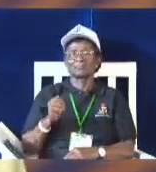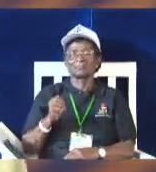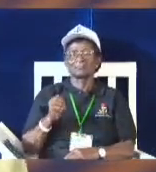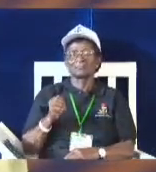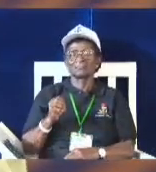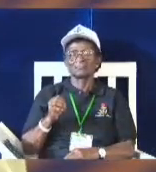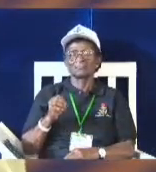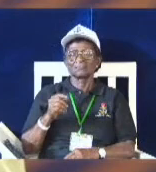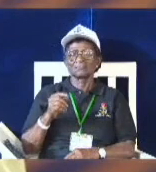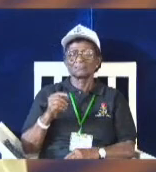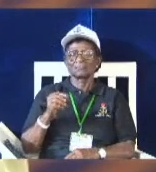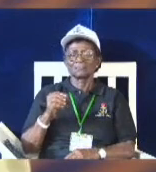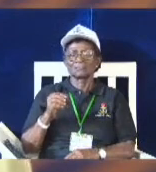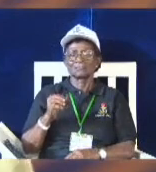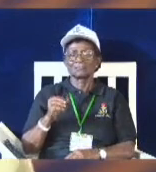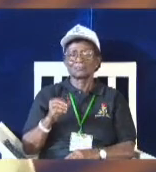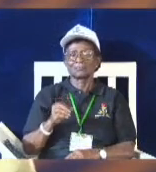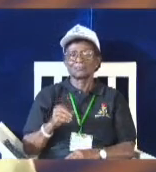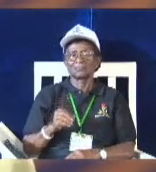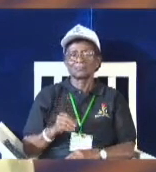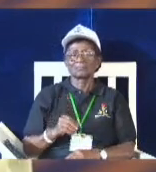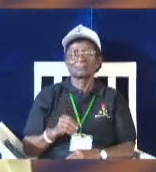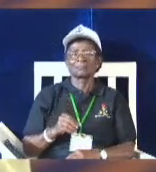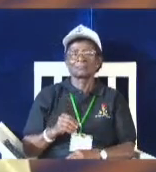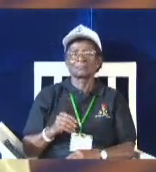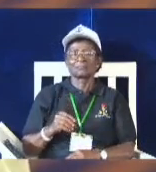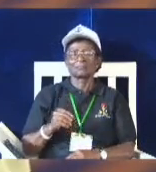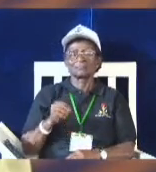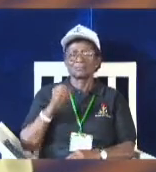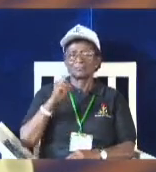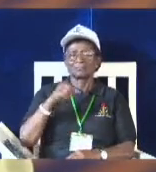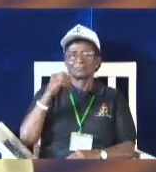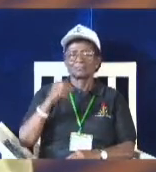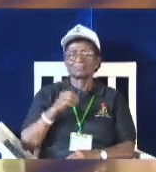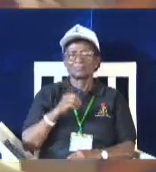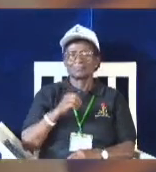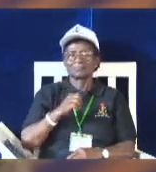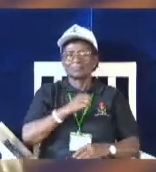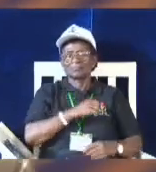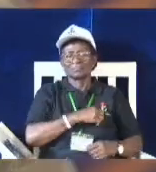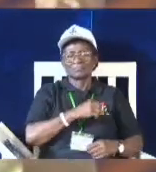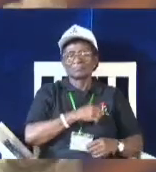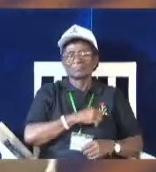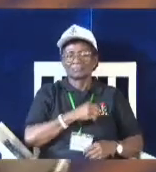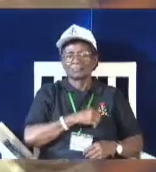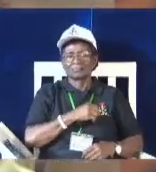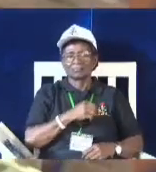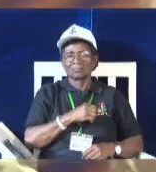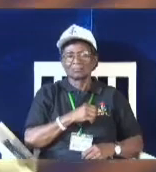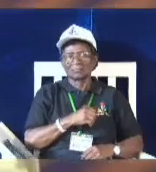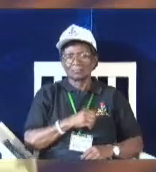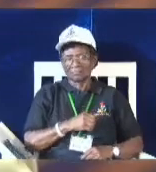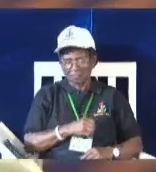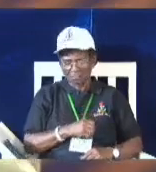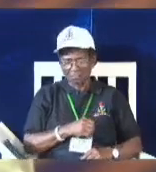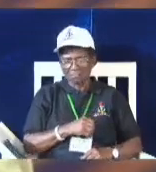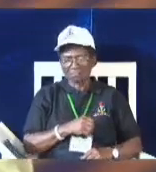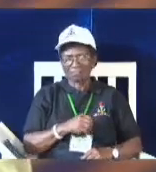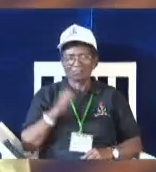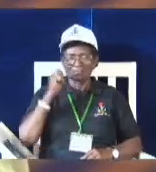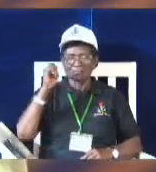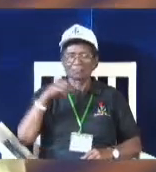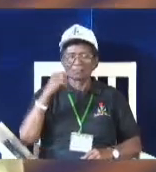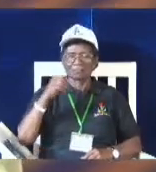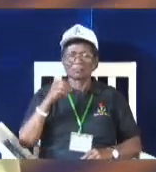Orimo Lucy said to me, "Yeah," I said, "Kabisi," because we were close, you know. He called